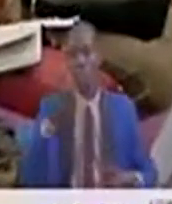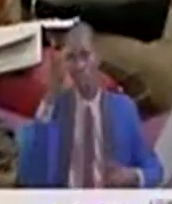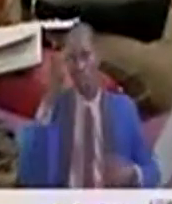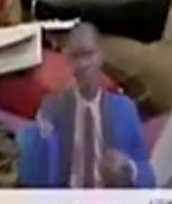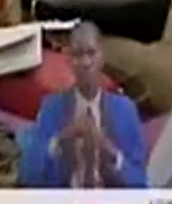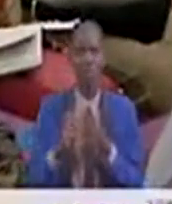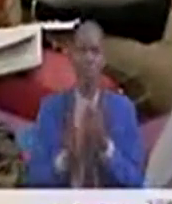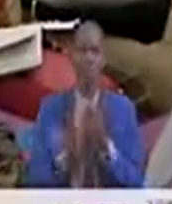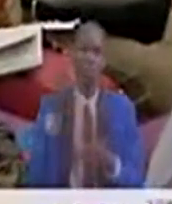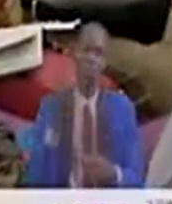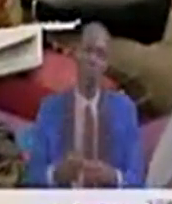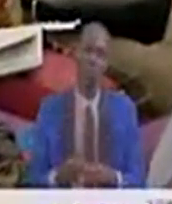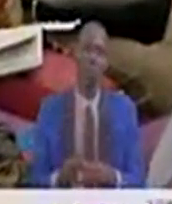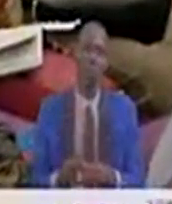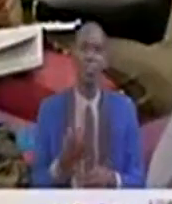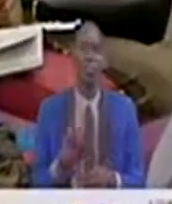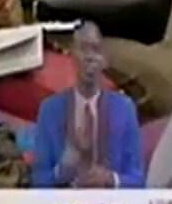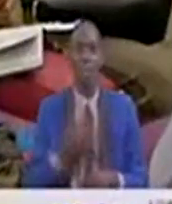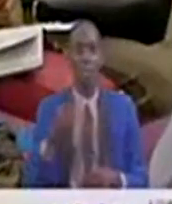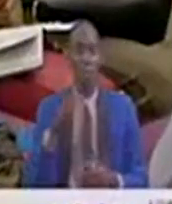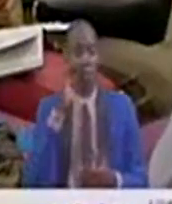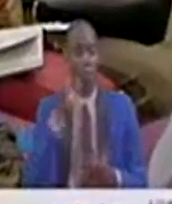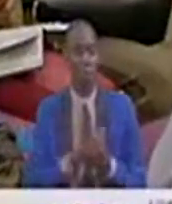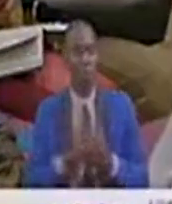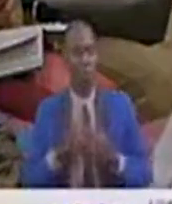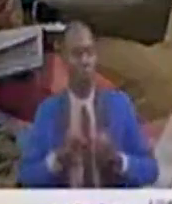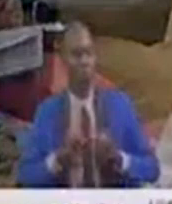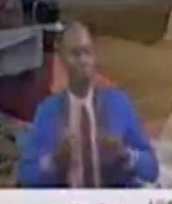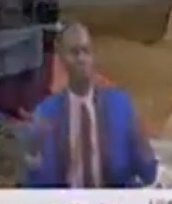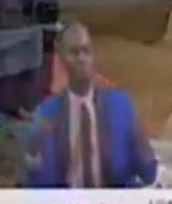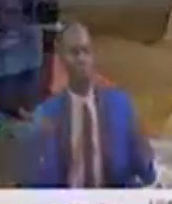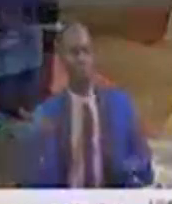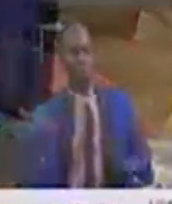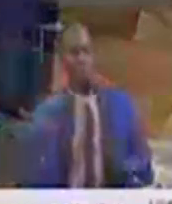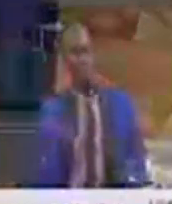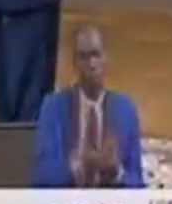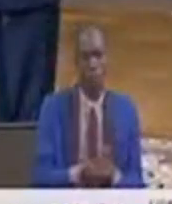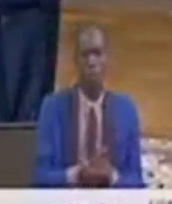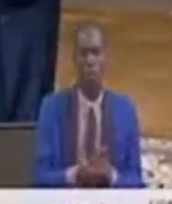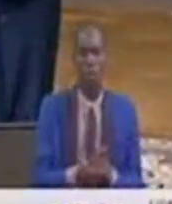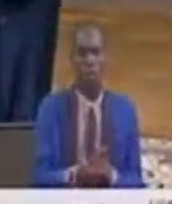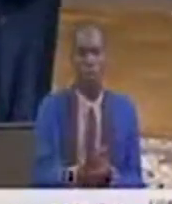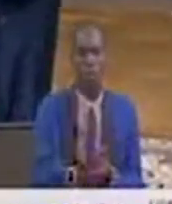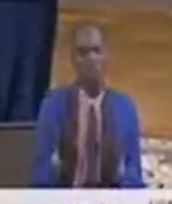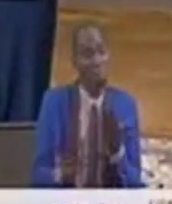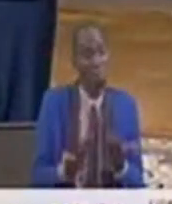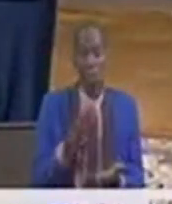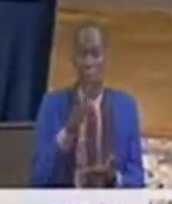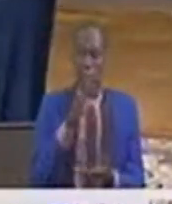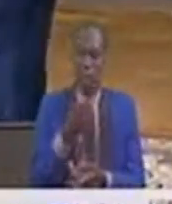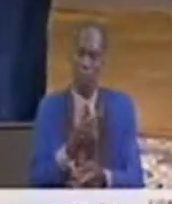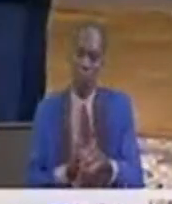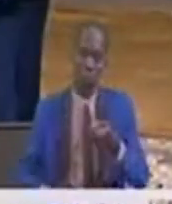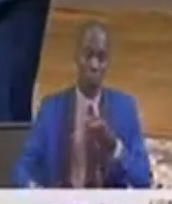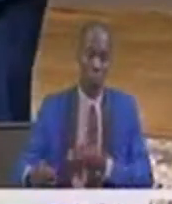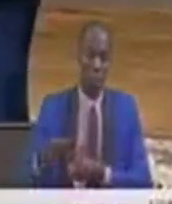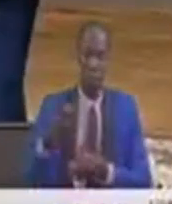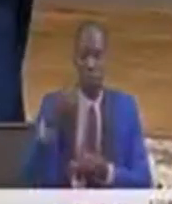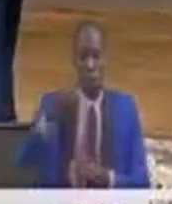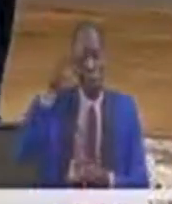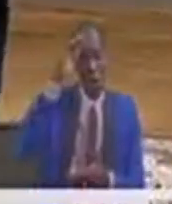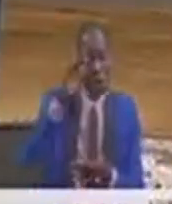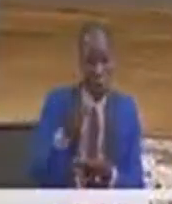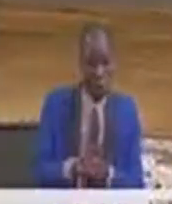And then you deny your husband. Or it's the husband denying the wife. That, you